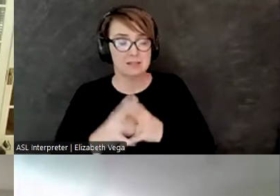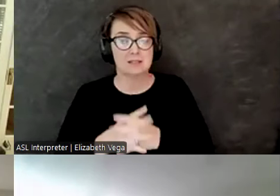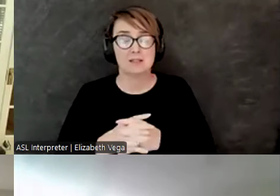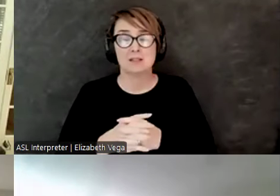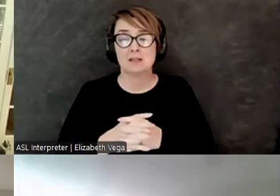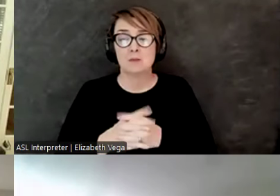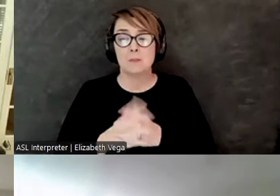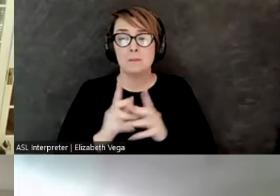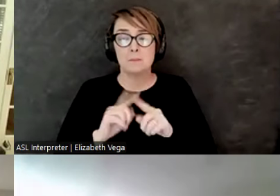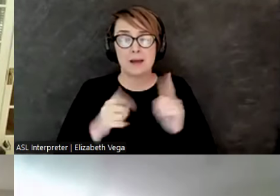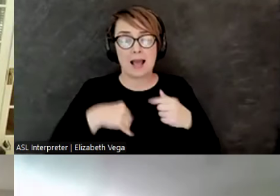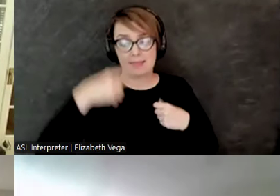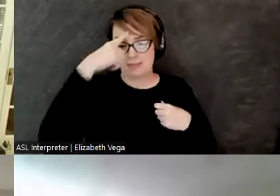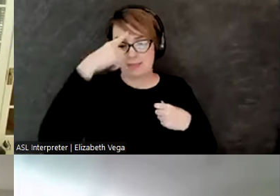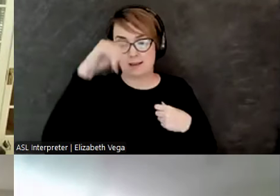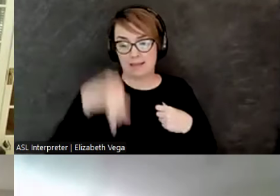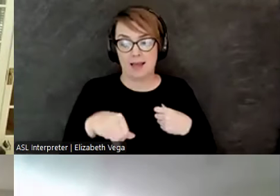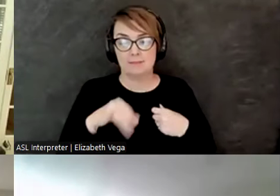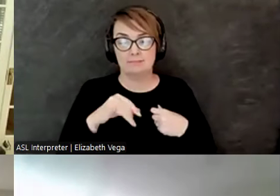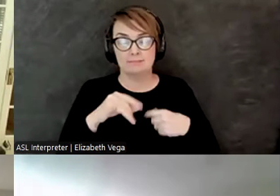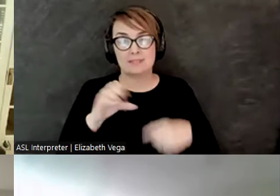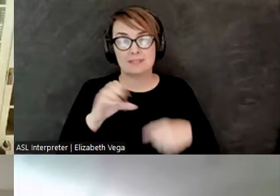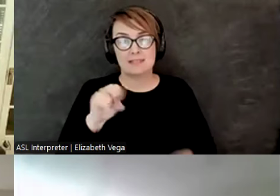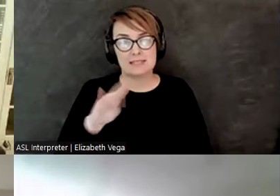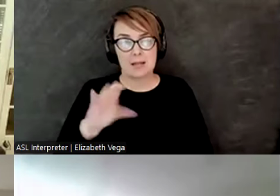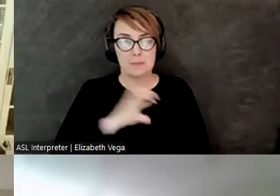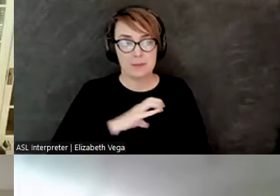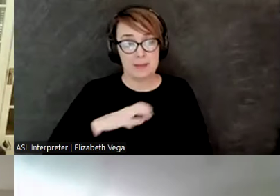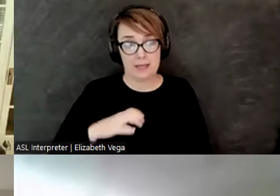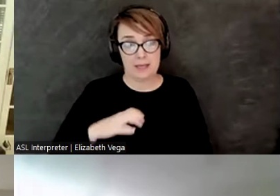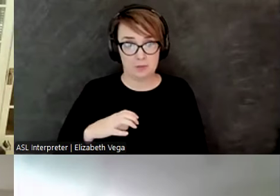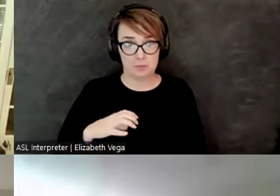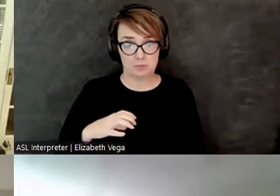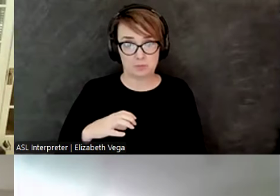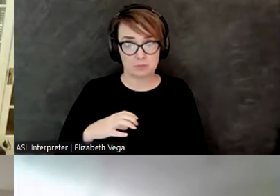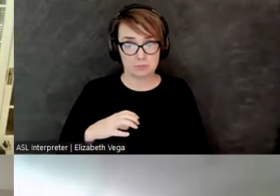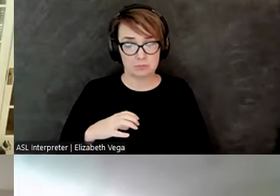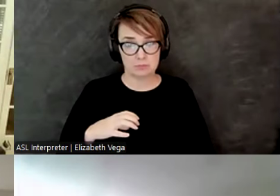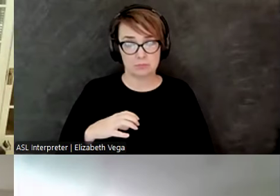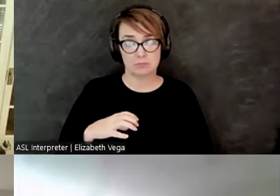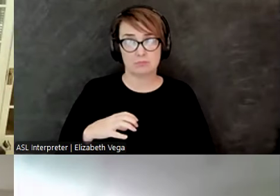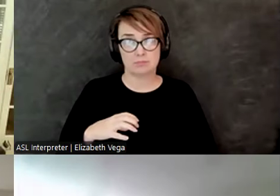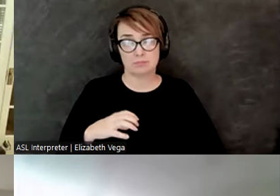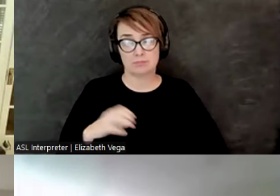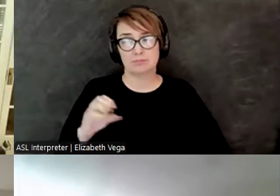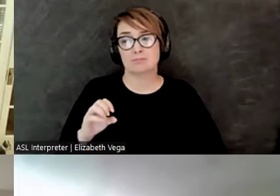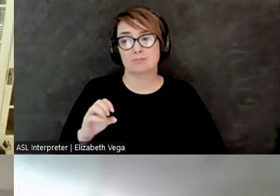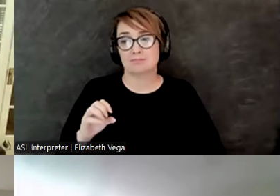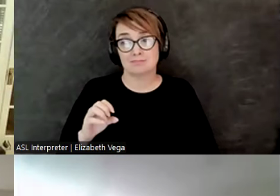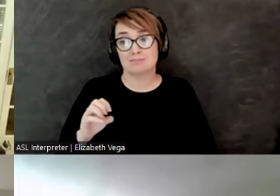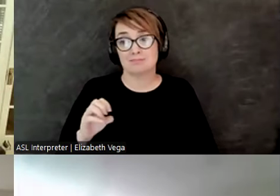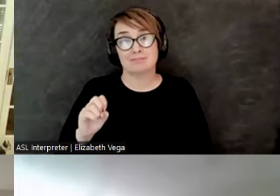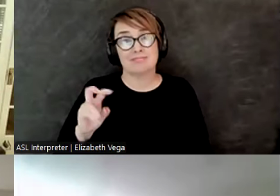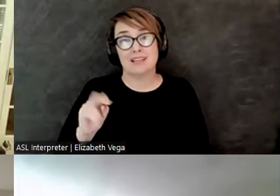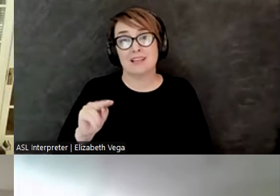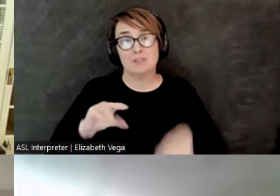do think that actually this subcommittee, just even the work on clarifying, you know, sort